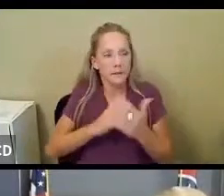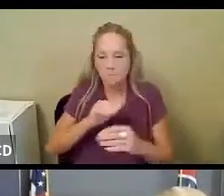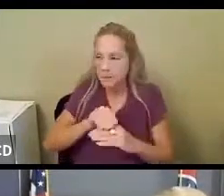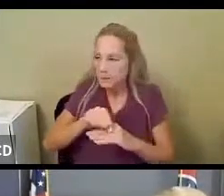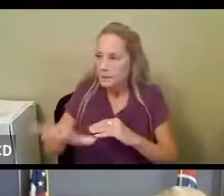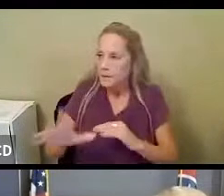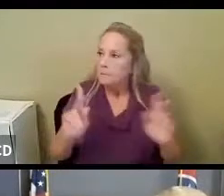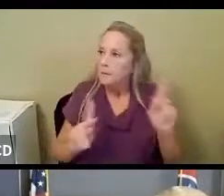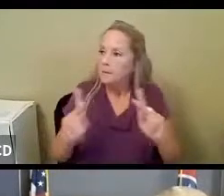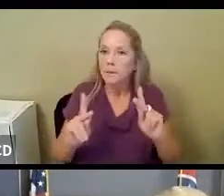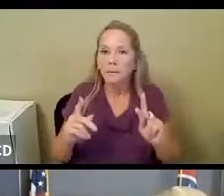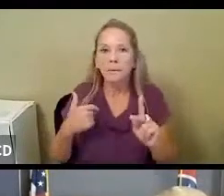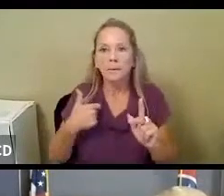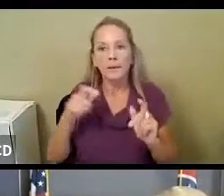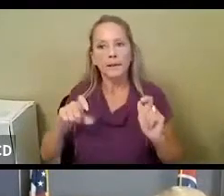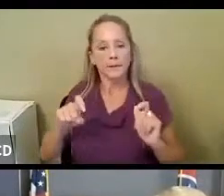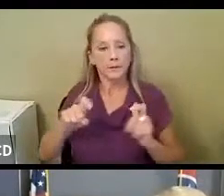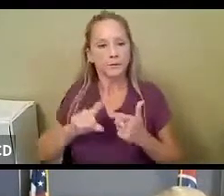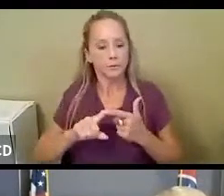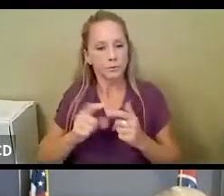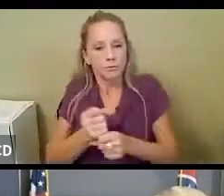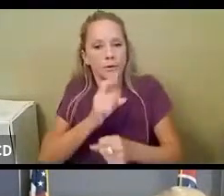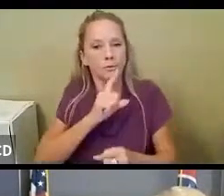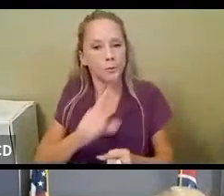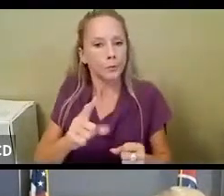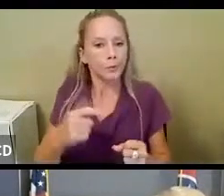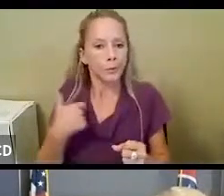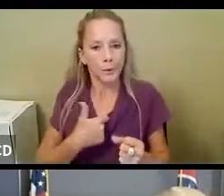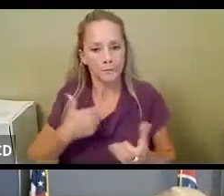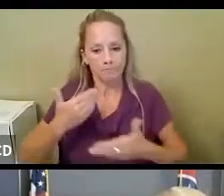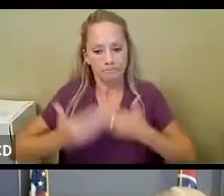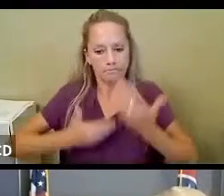and we need to be proactive.